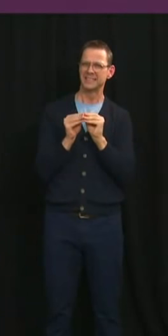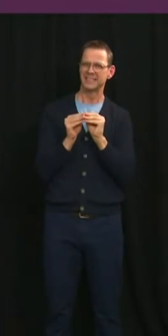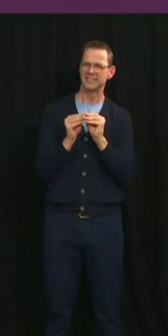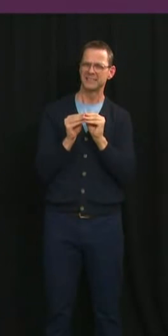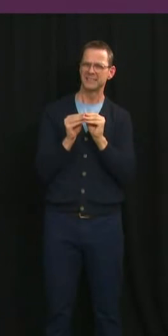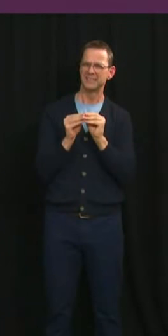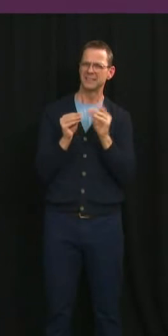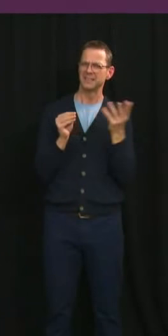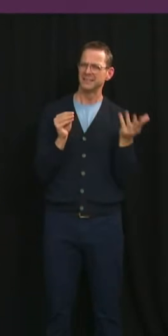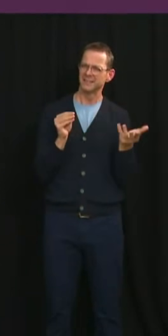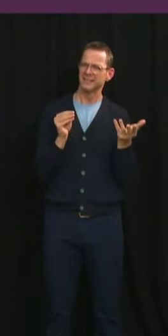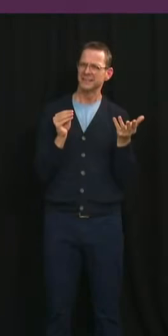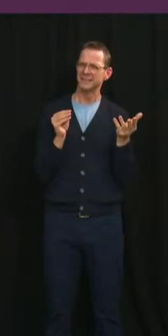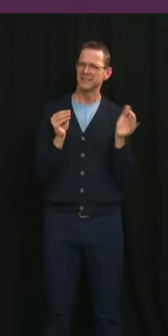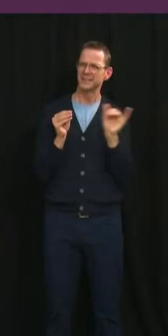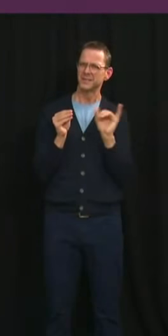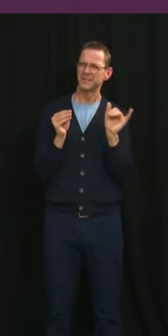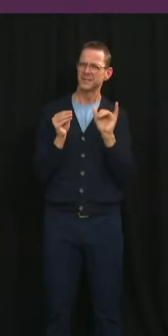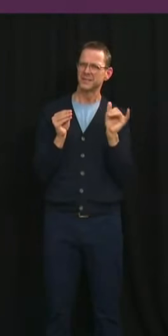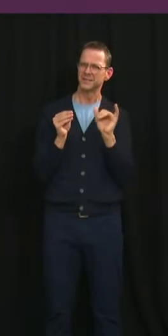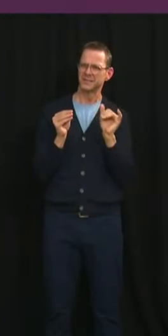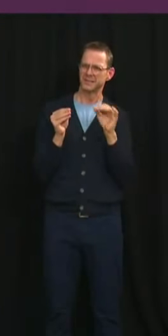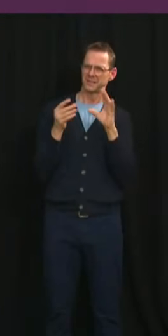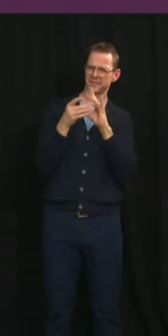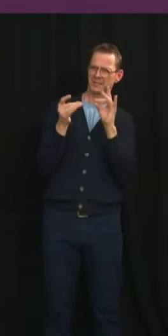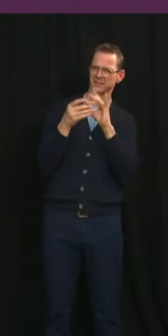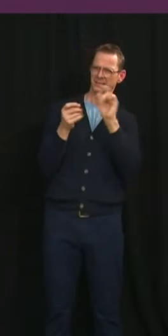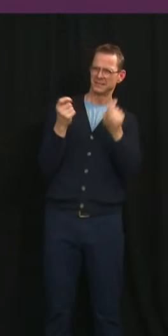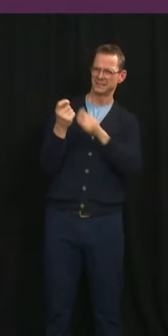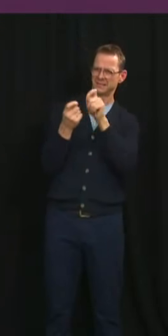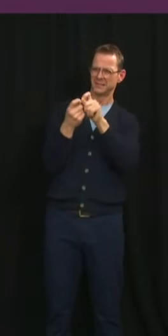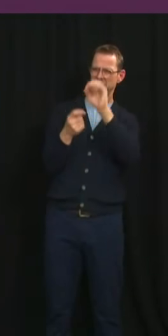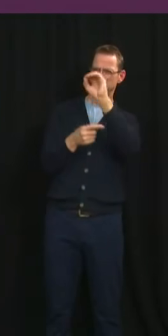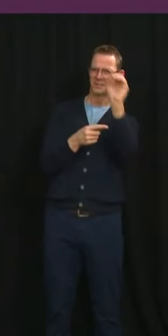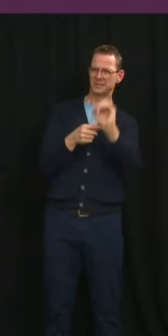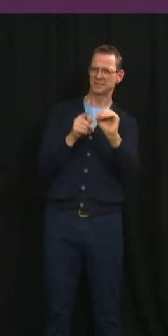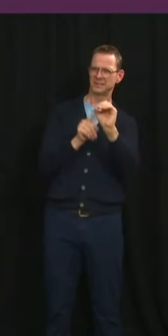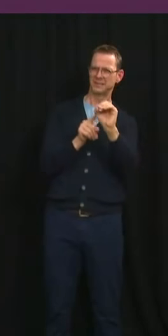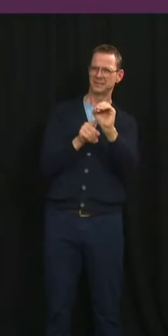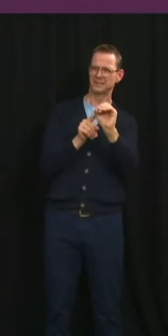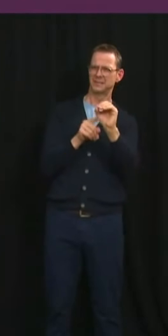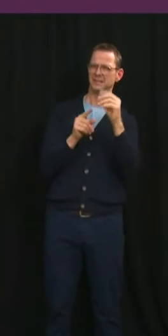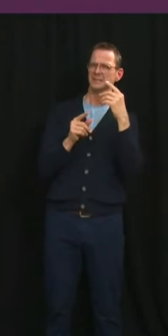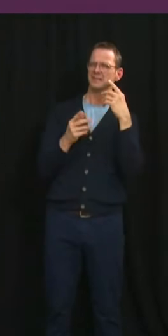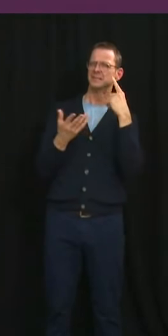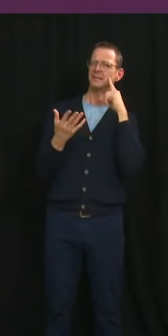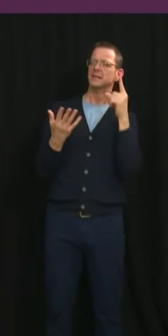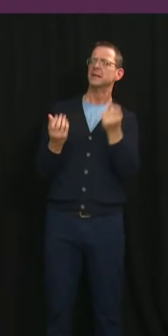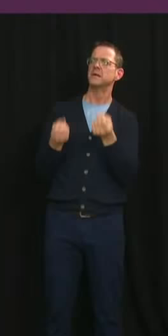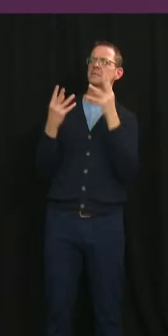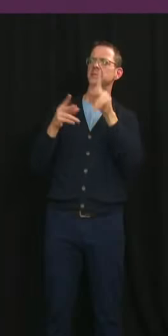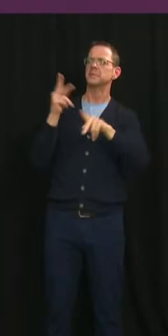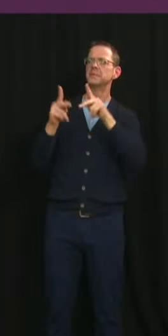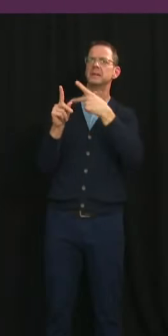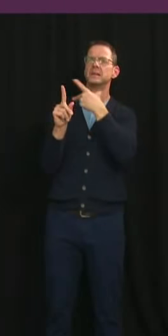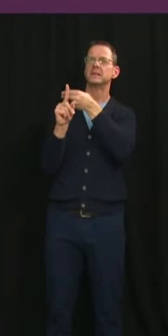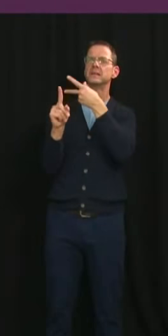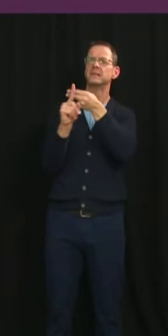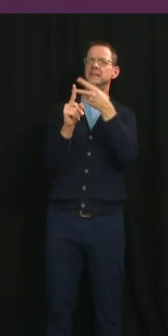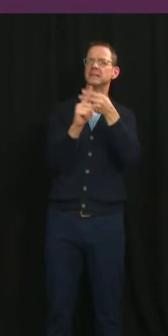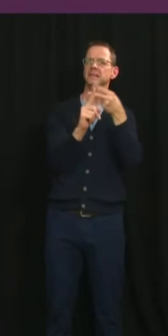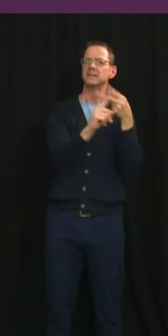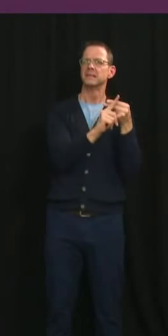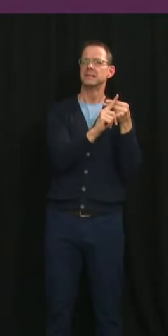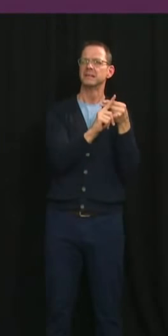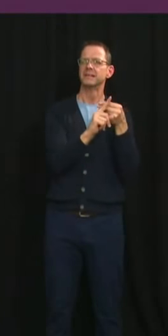at hospitalization numbers is no longer? Well, it means that we're going